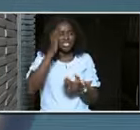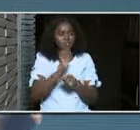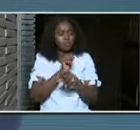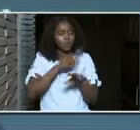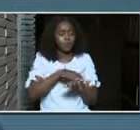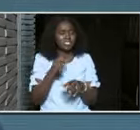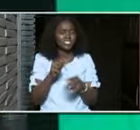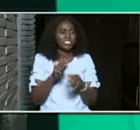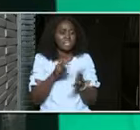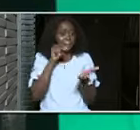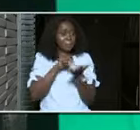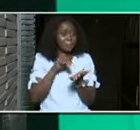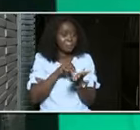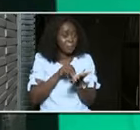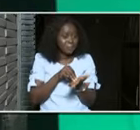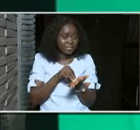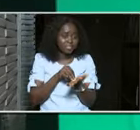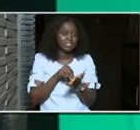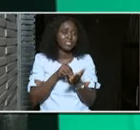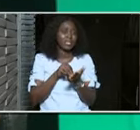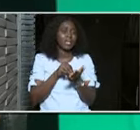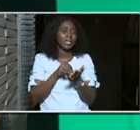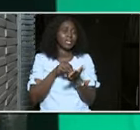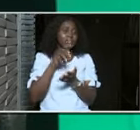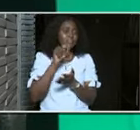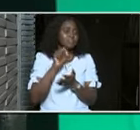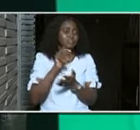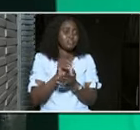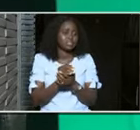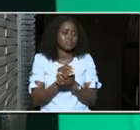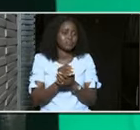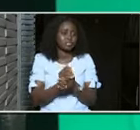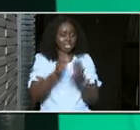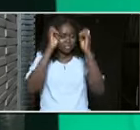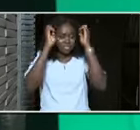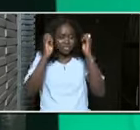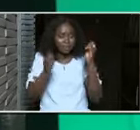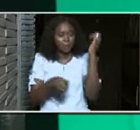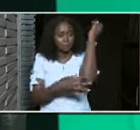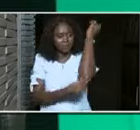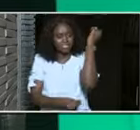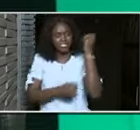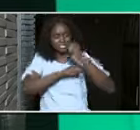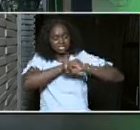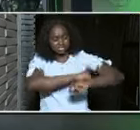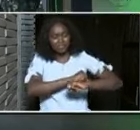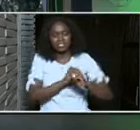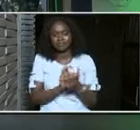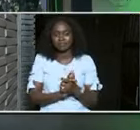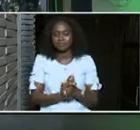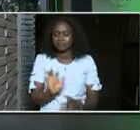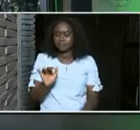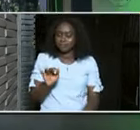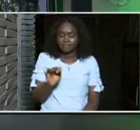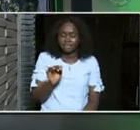tourism? Mm-hmm. Medical tourism, education, poverty, security. What other questions should we be asking? I think he should